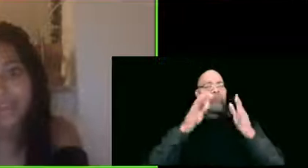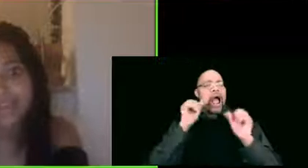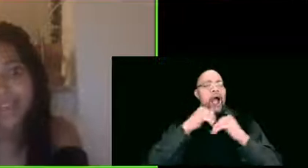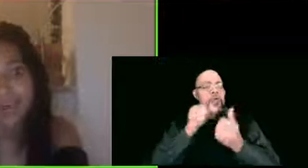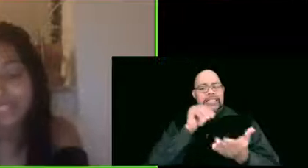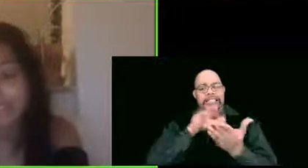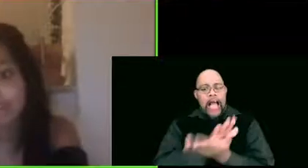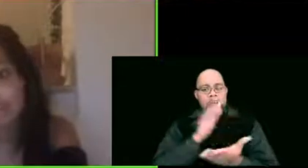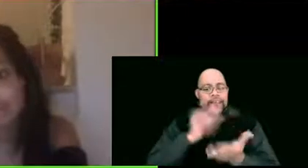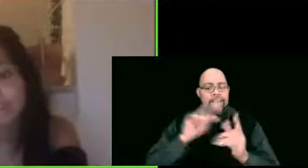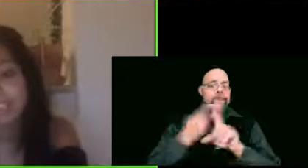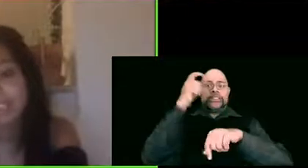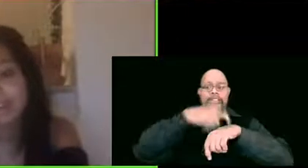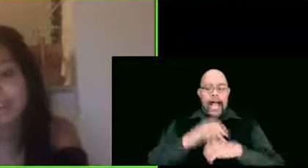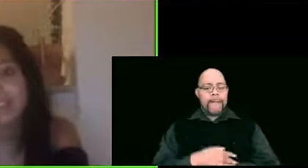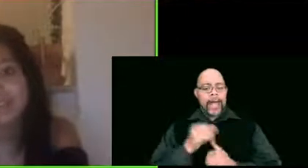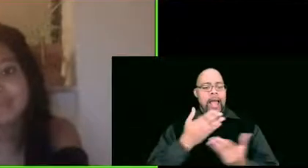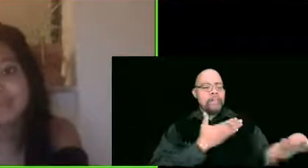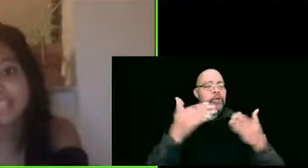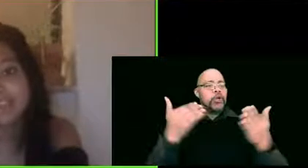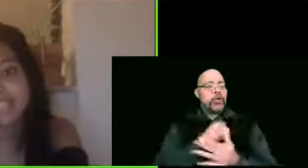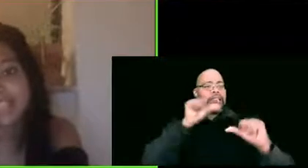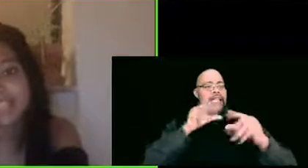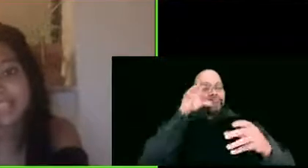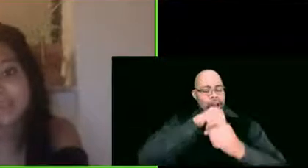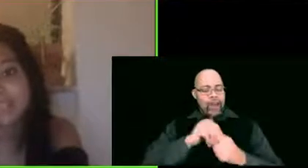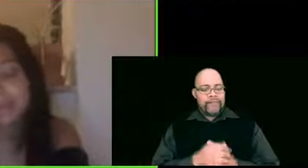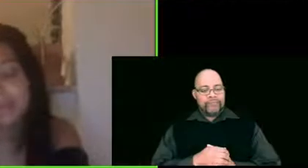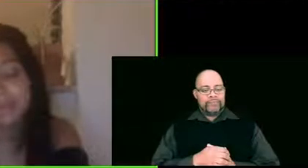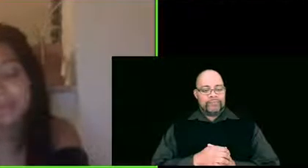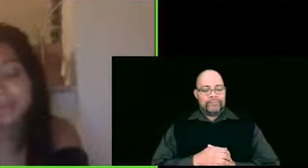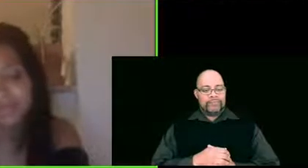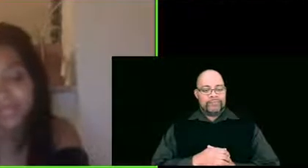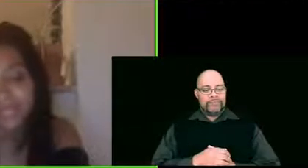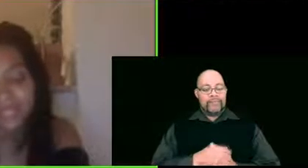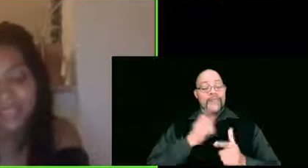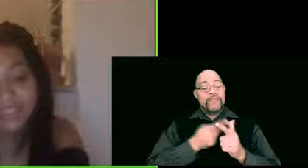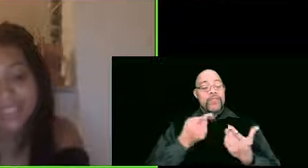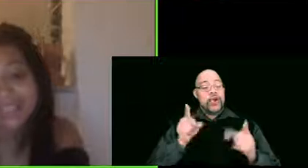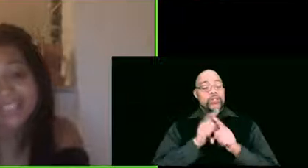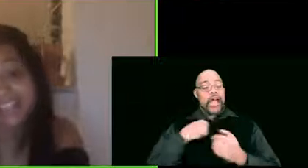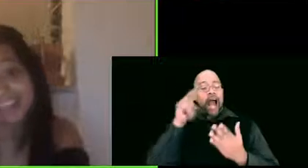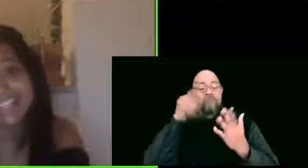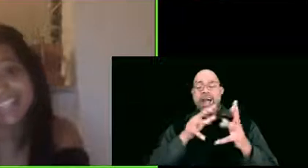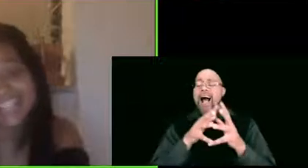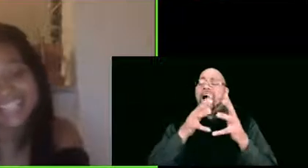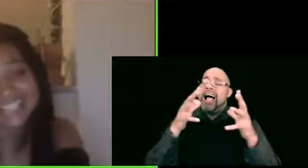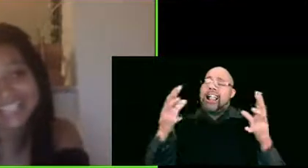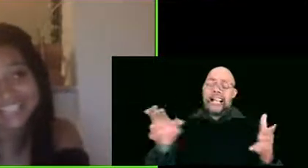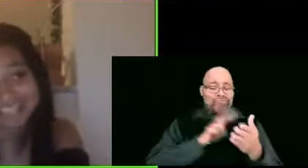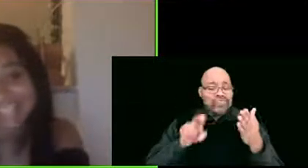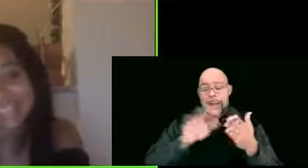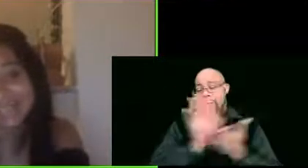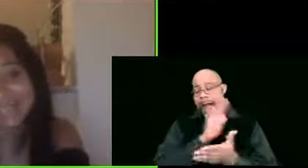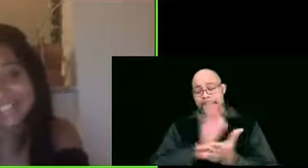up with ways and how you can document them for the first time and bring new science into it as well. And then as well as that, I read tons